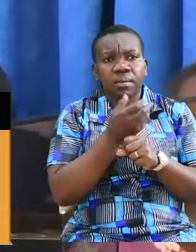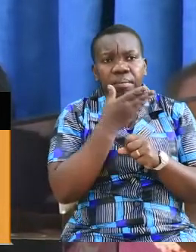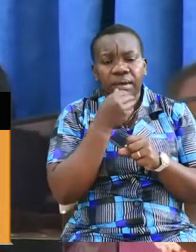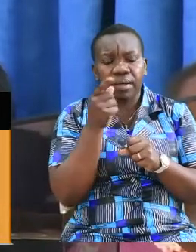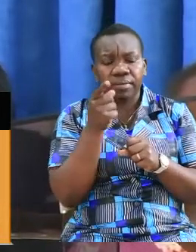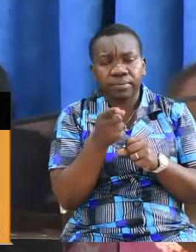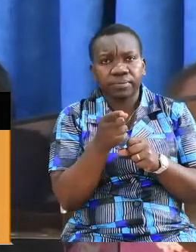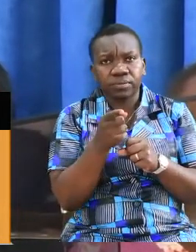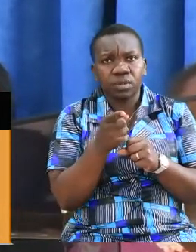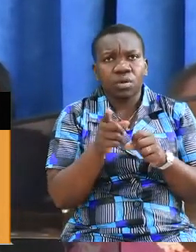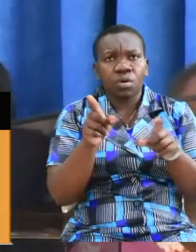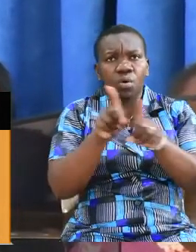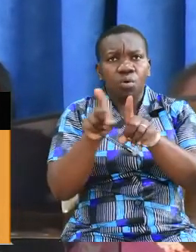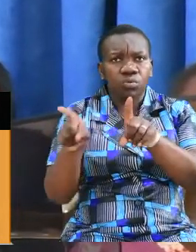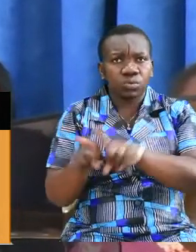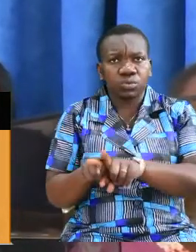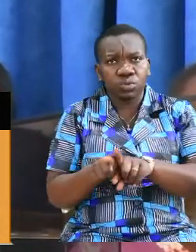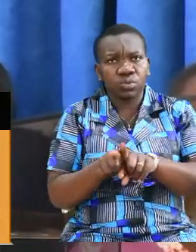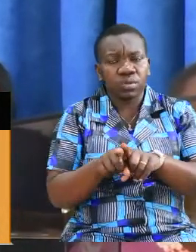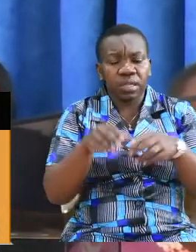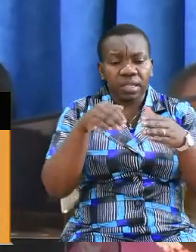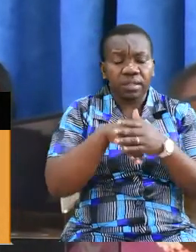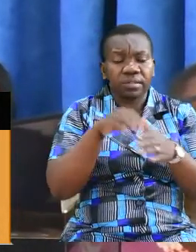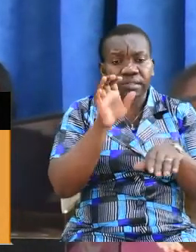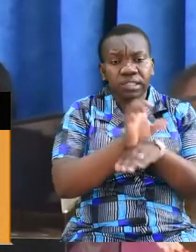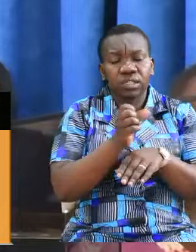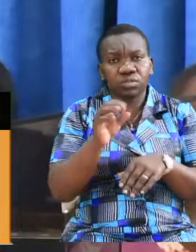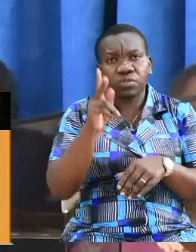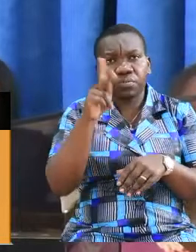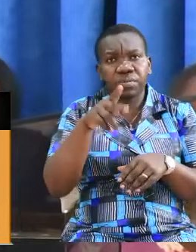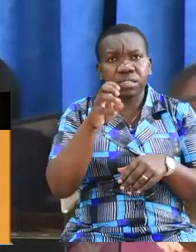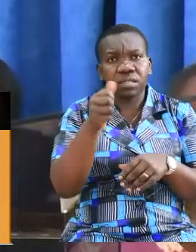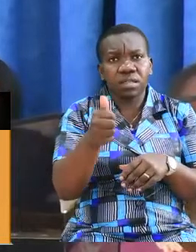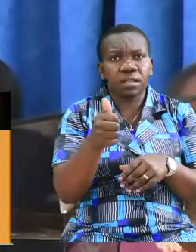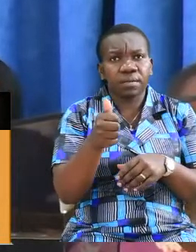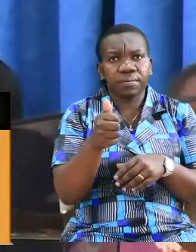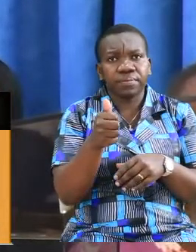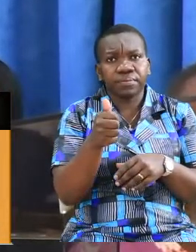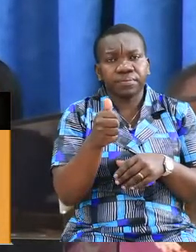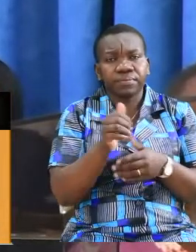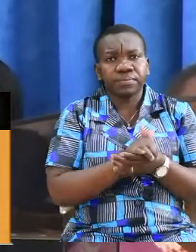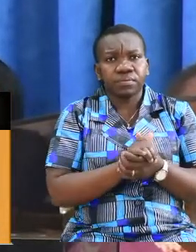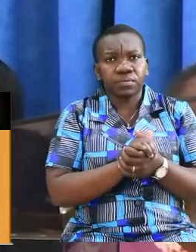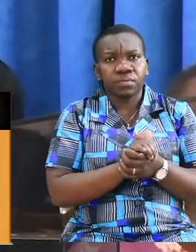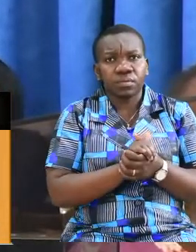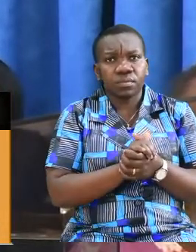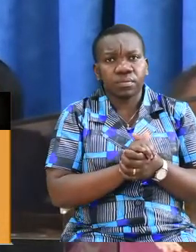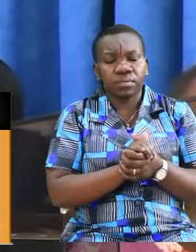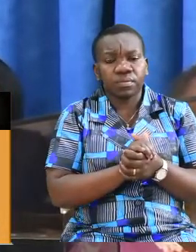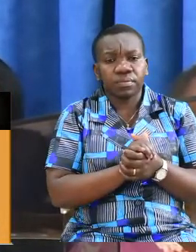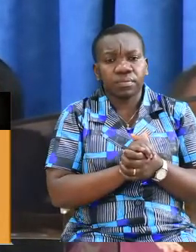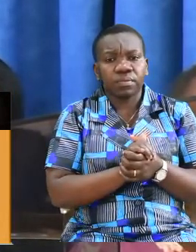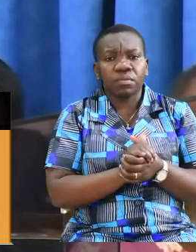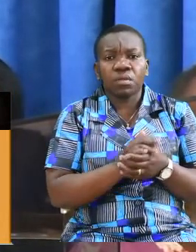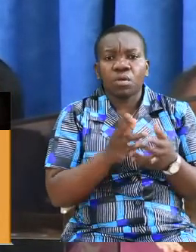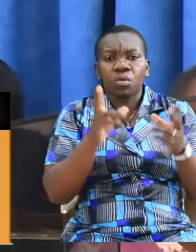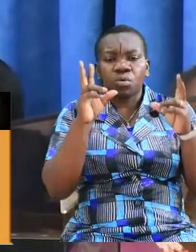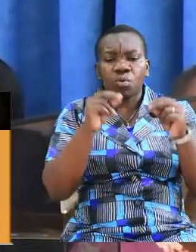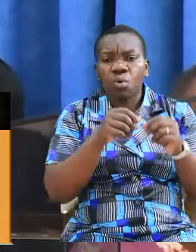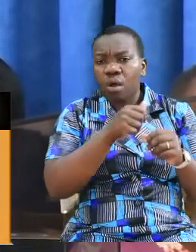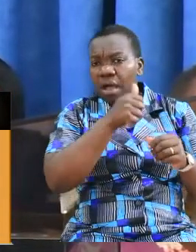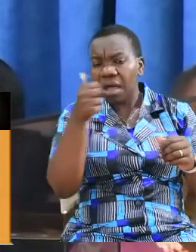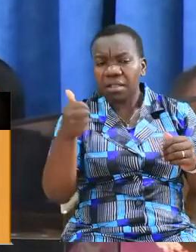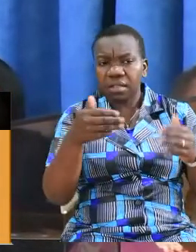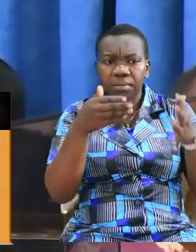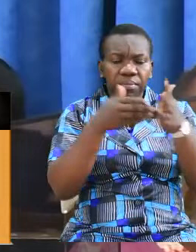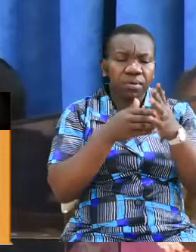ceases to be a minister of Presbyterian Church of East Africa and is not around to carry out any function of that office